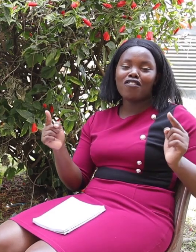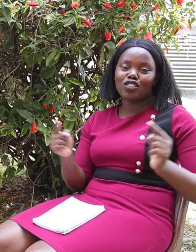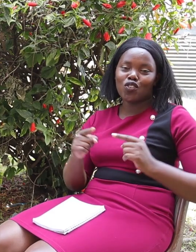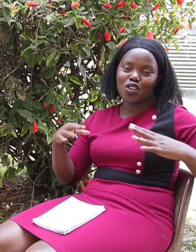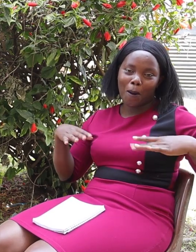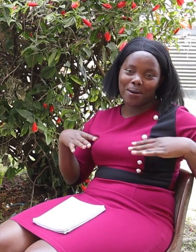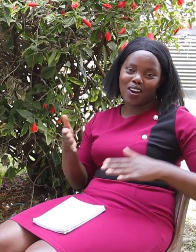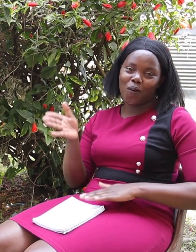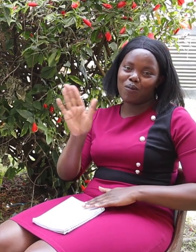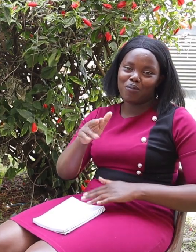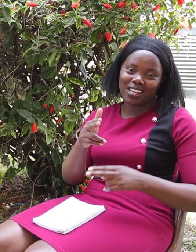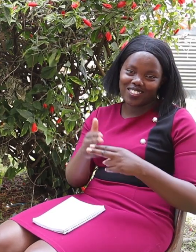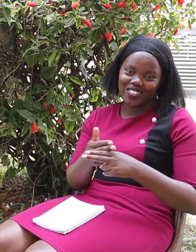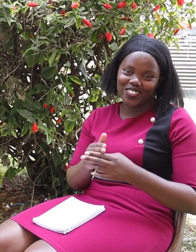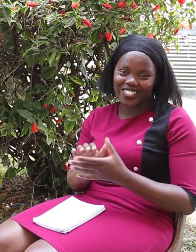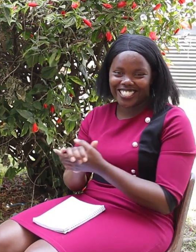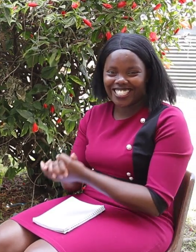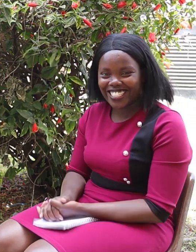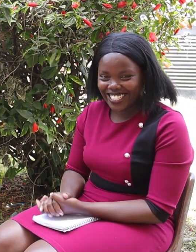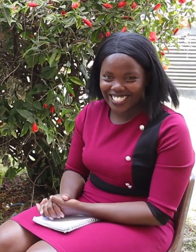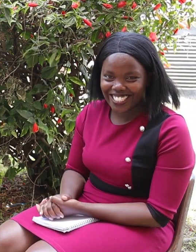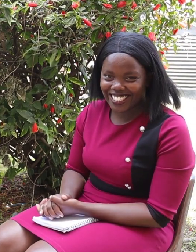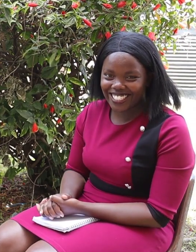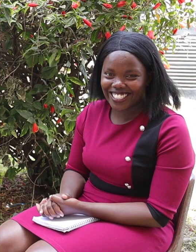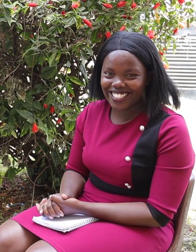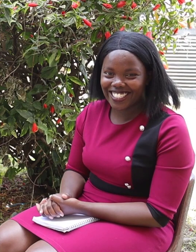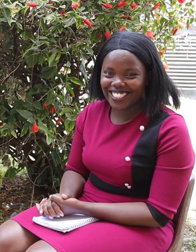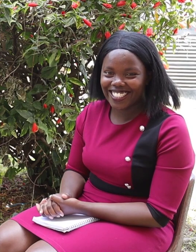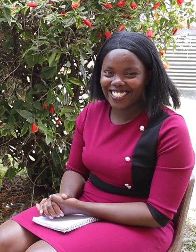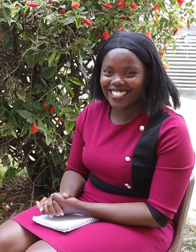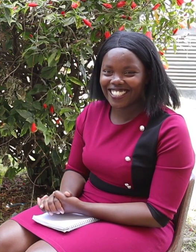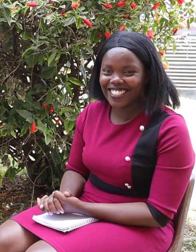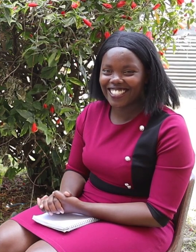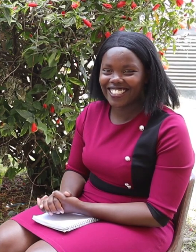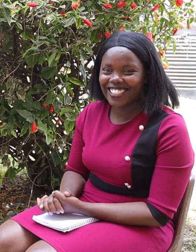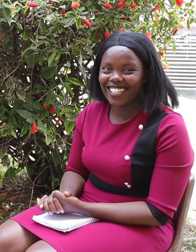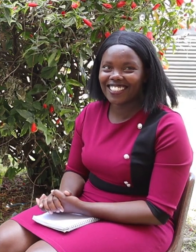now I want us to have a short break and then we'll be back and continue the conversation.